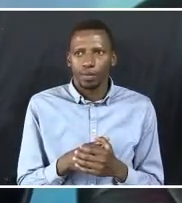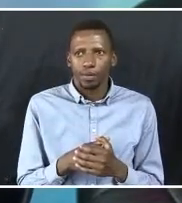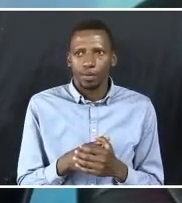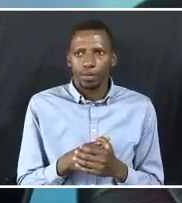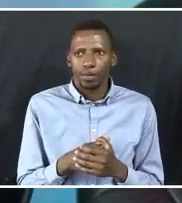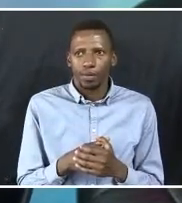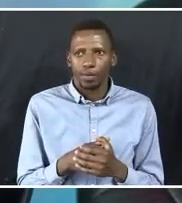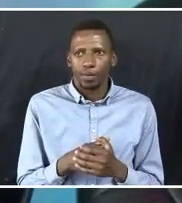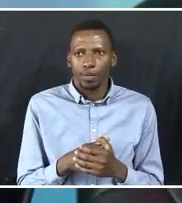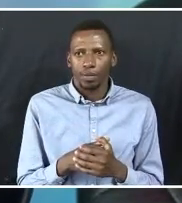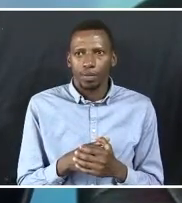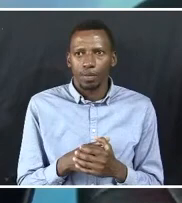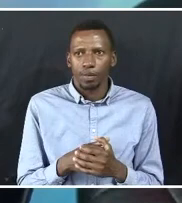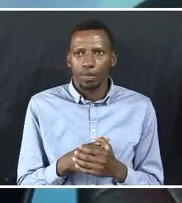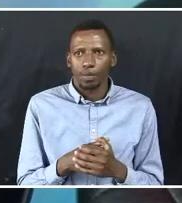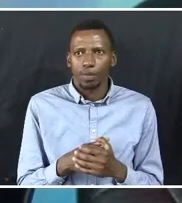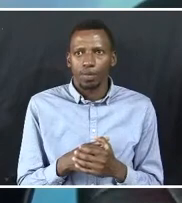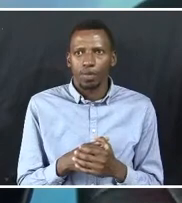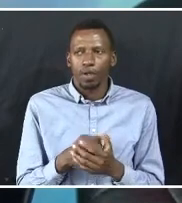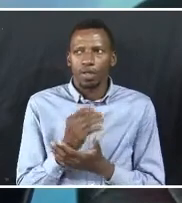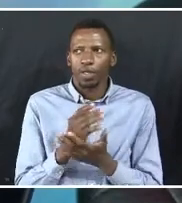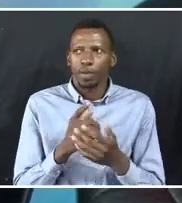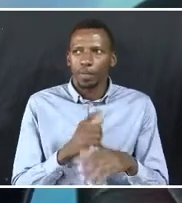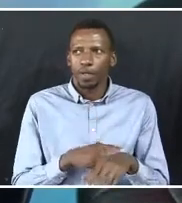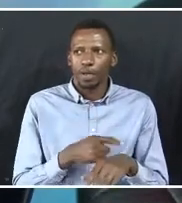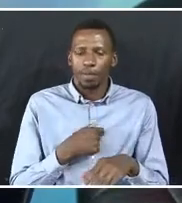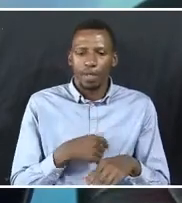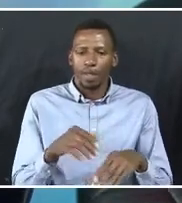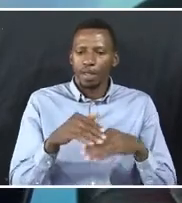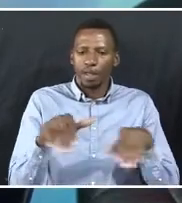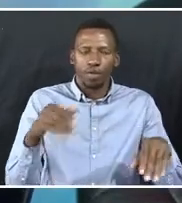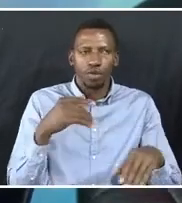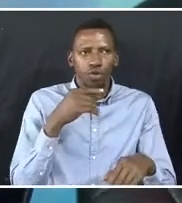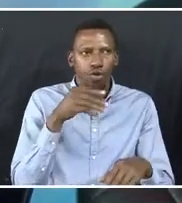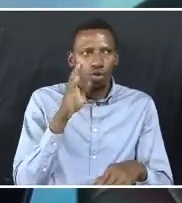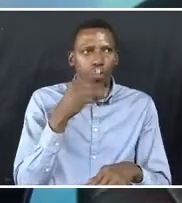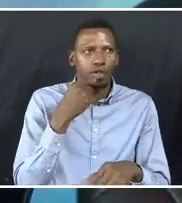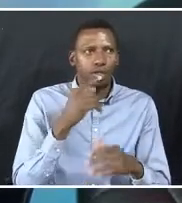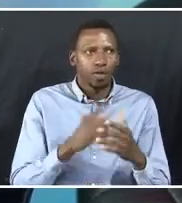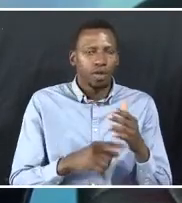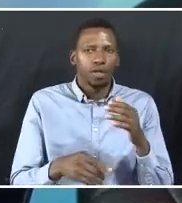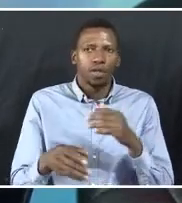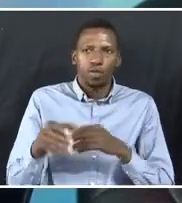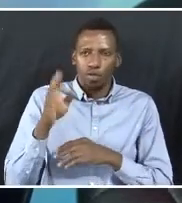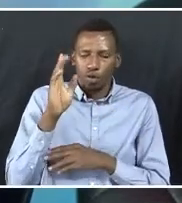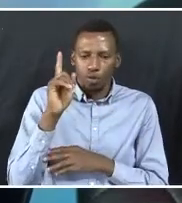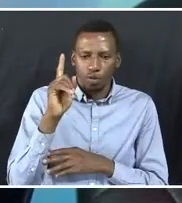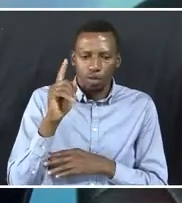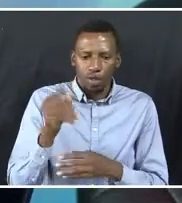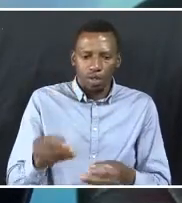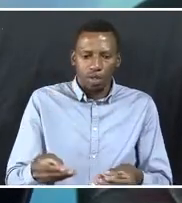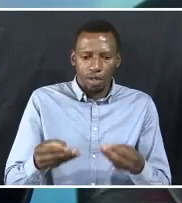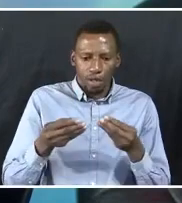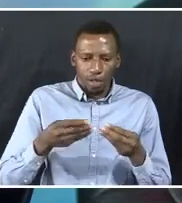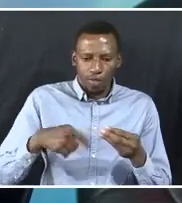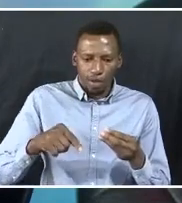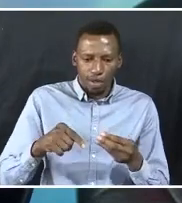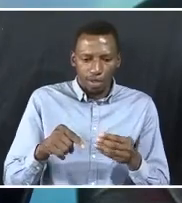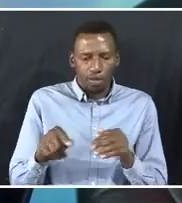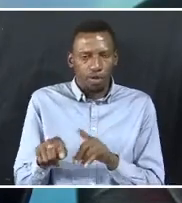To some extent, I limited God, and I told God, God, give us even half